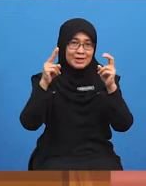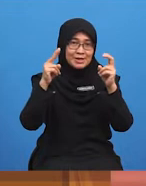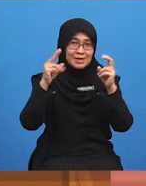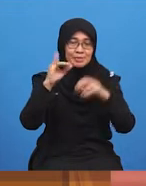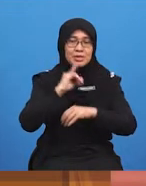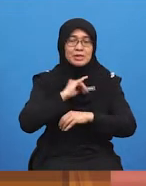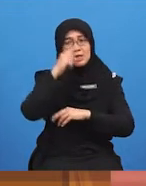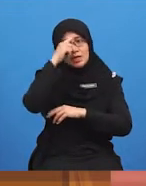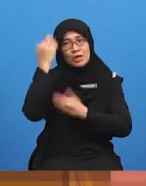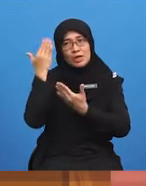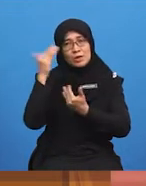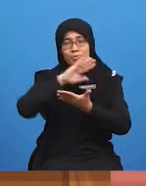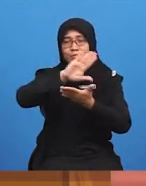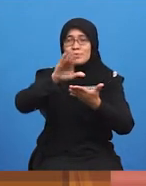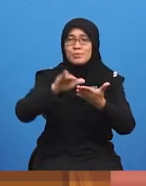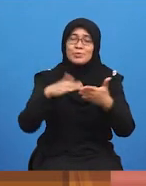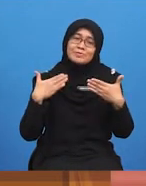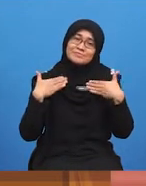so much fun learning today.